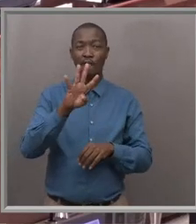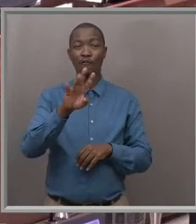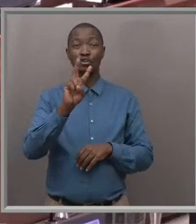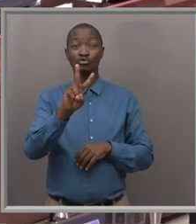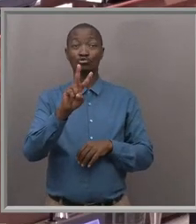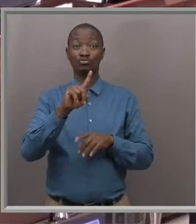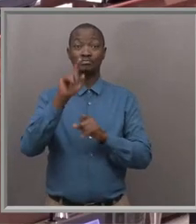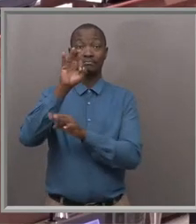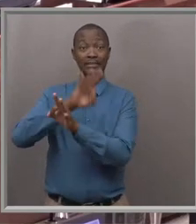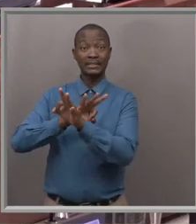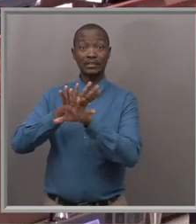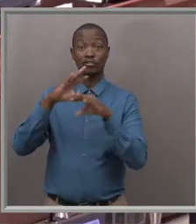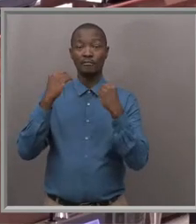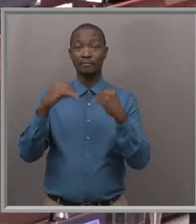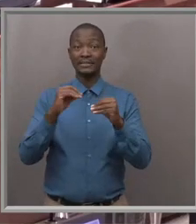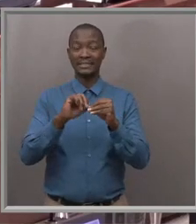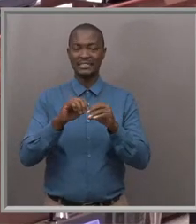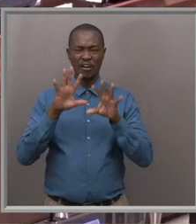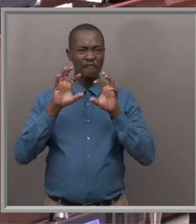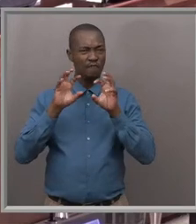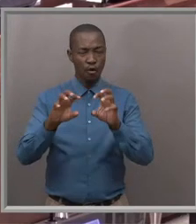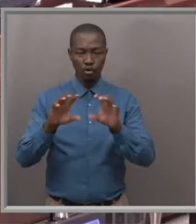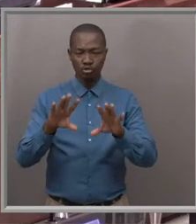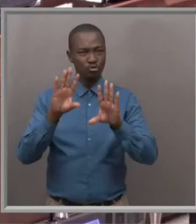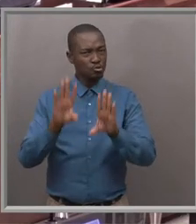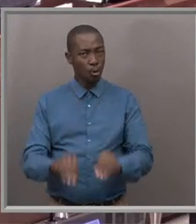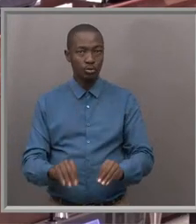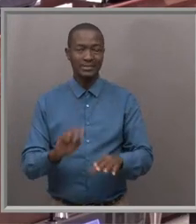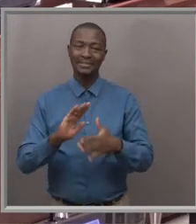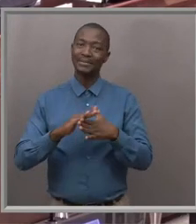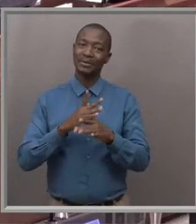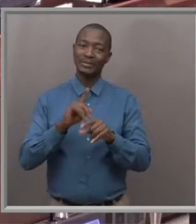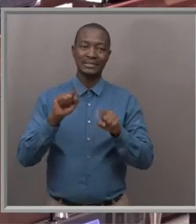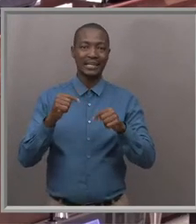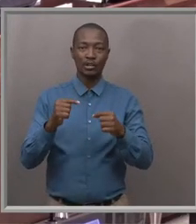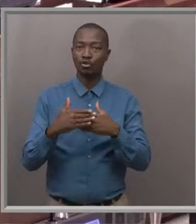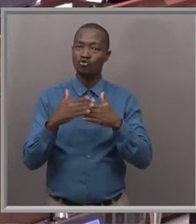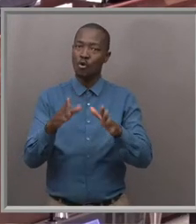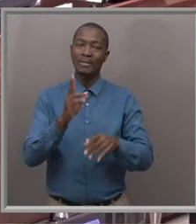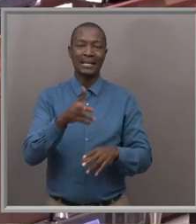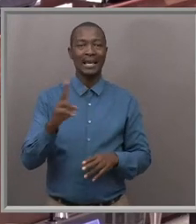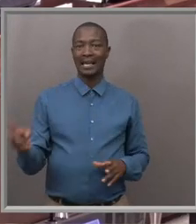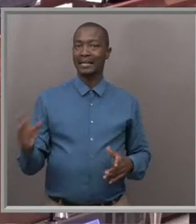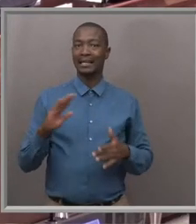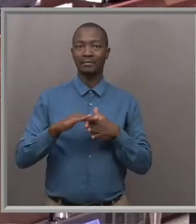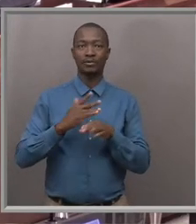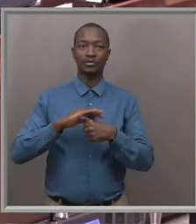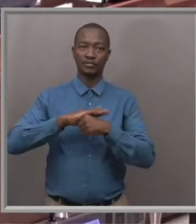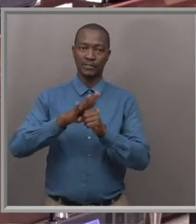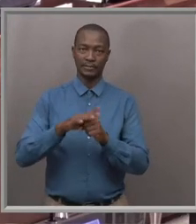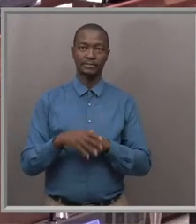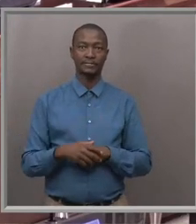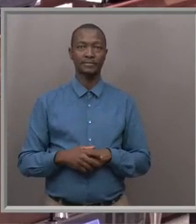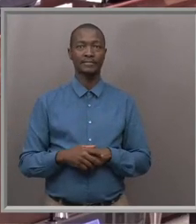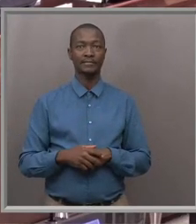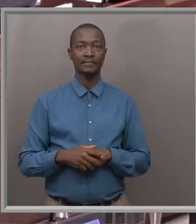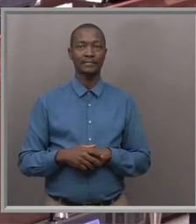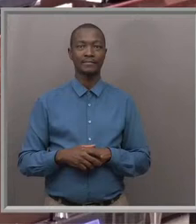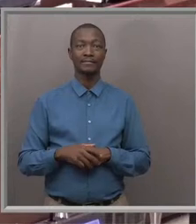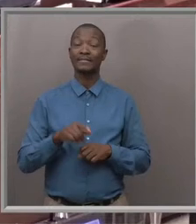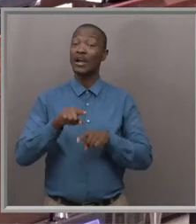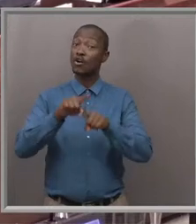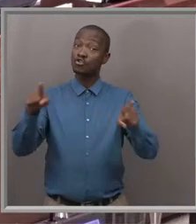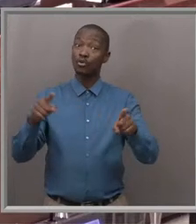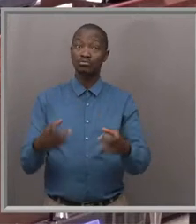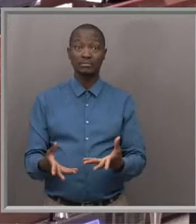to close down with no prospect of ever reopening. Those who contracted